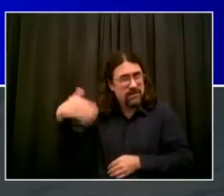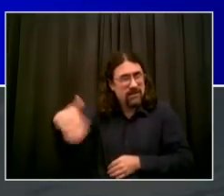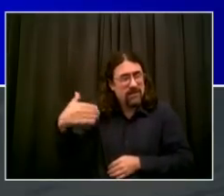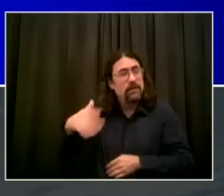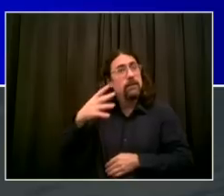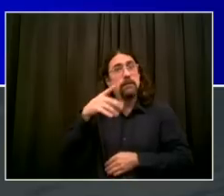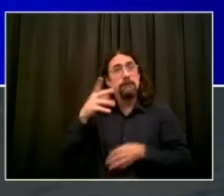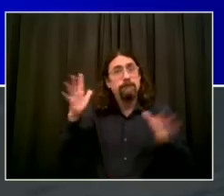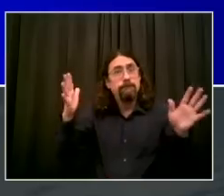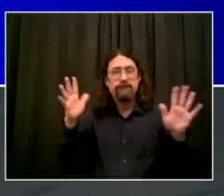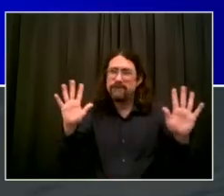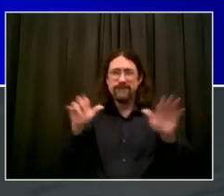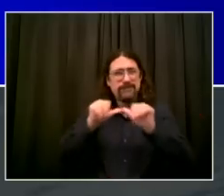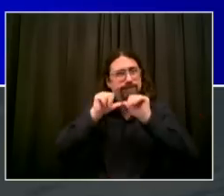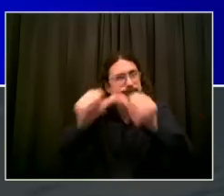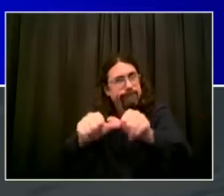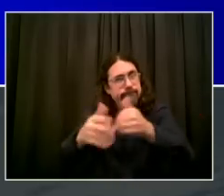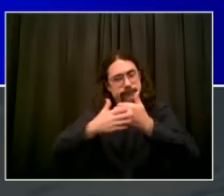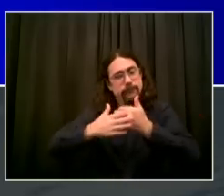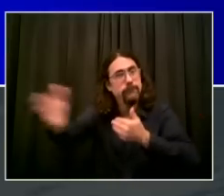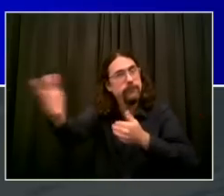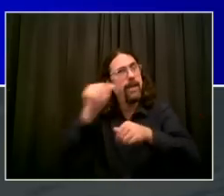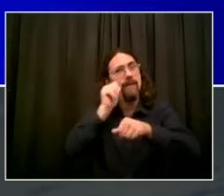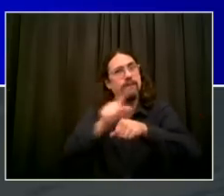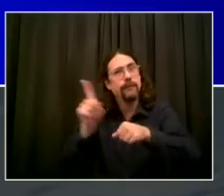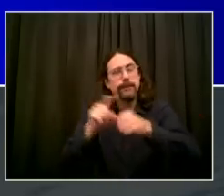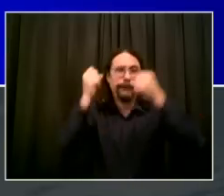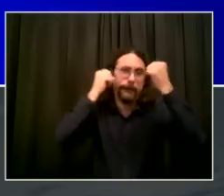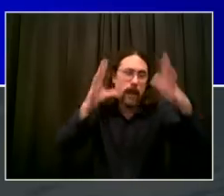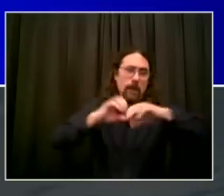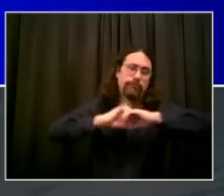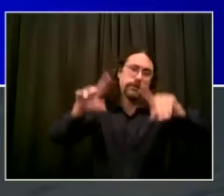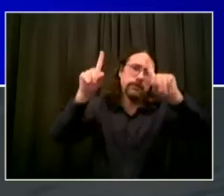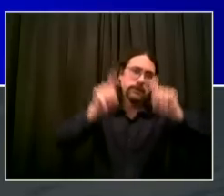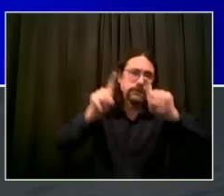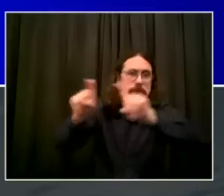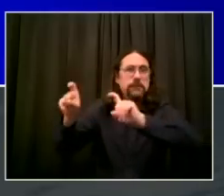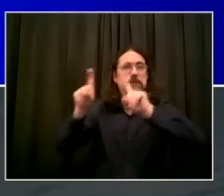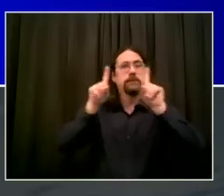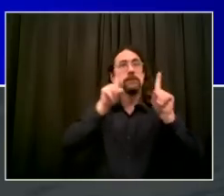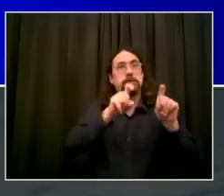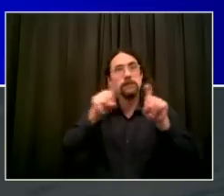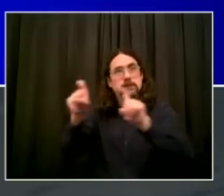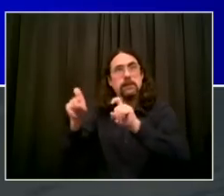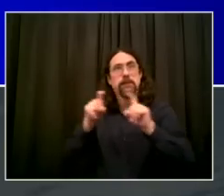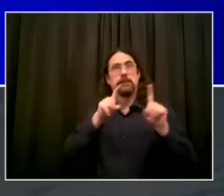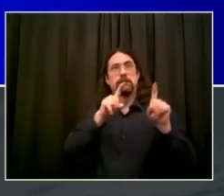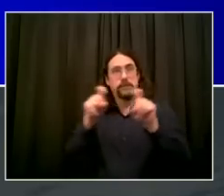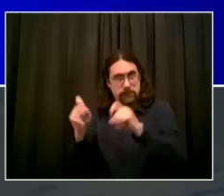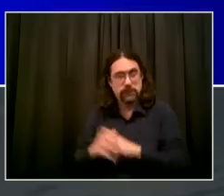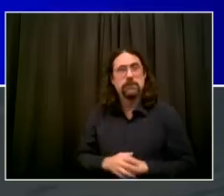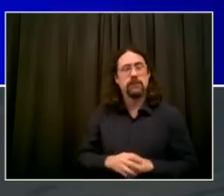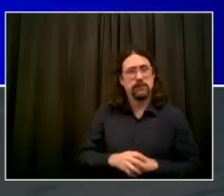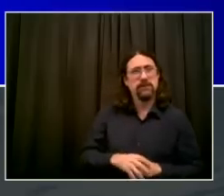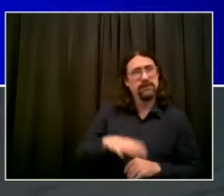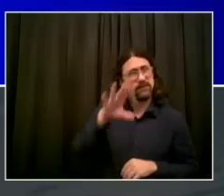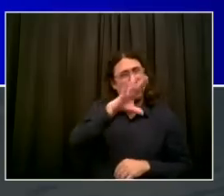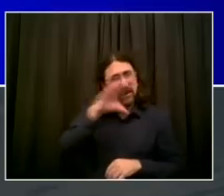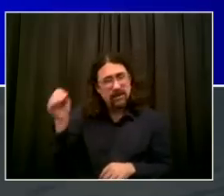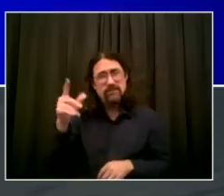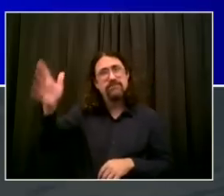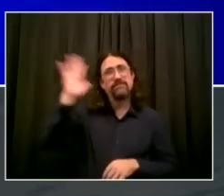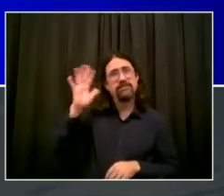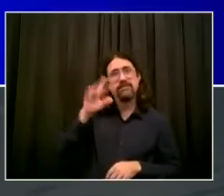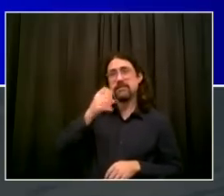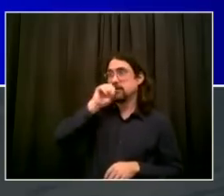seen. For citywide average turnaround, including for urgent care facilities, we're now at around a 2-day turnaround with